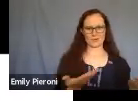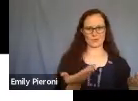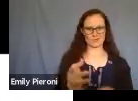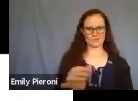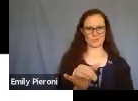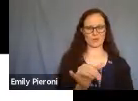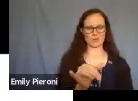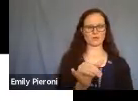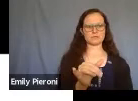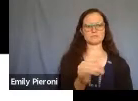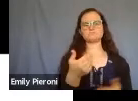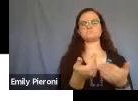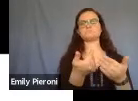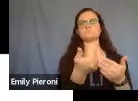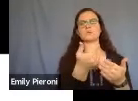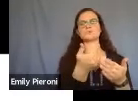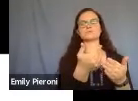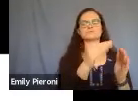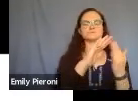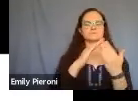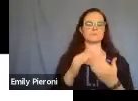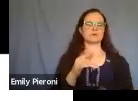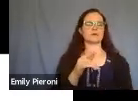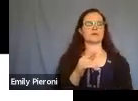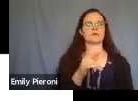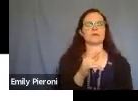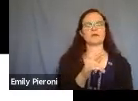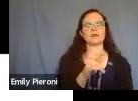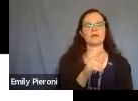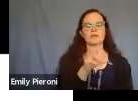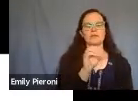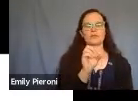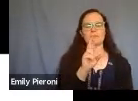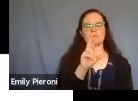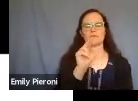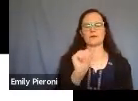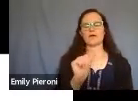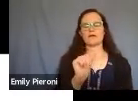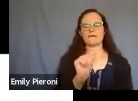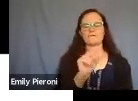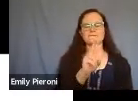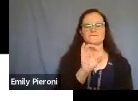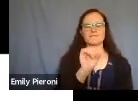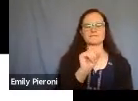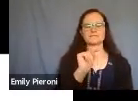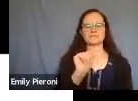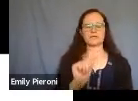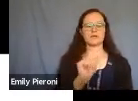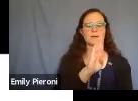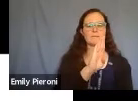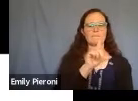surrounding areas, which is Flora Vista and Bloomfield.